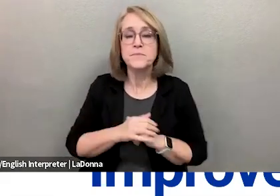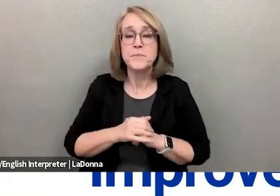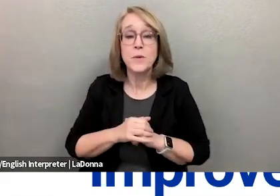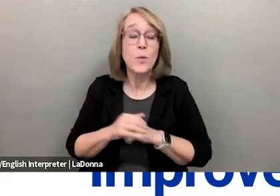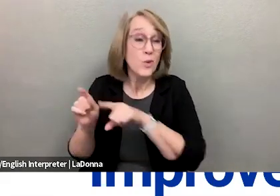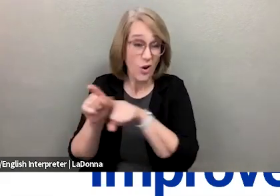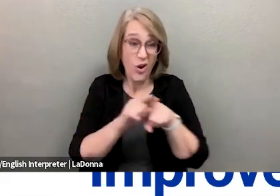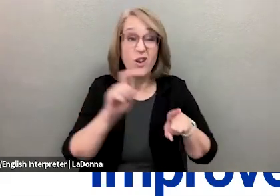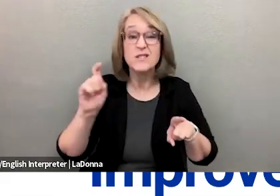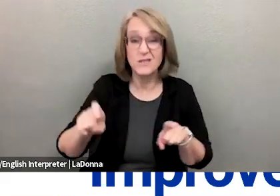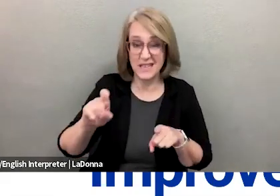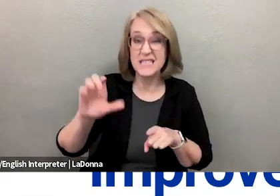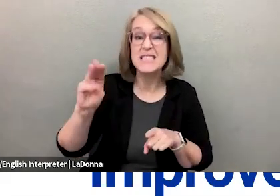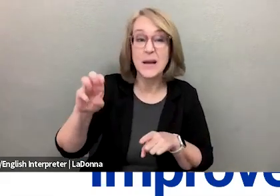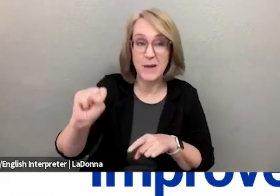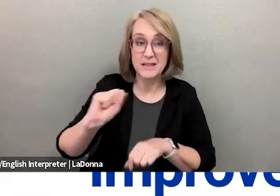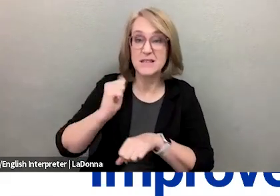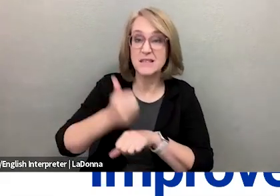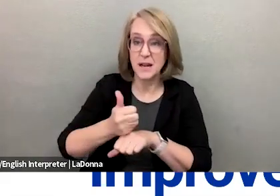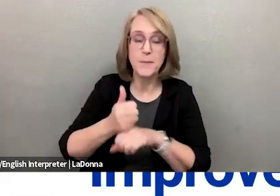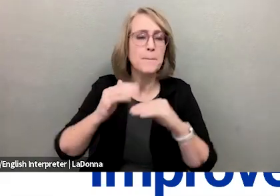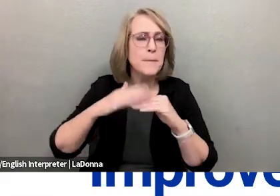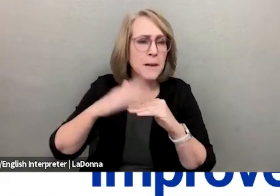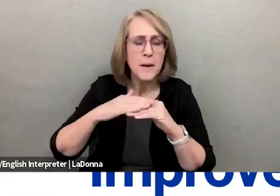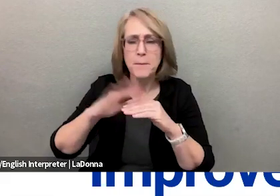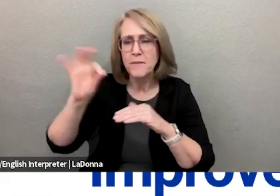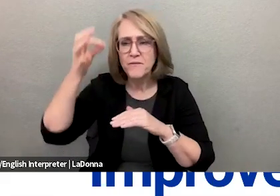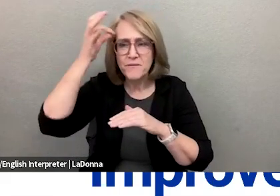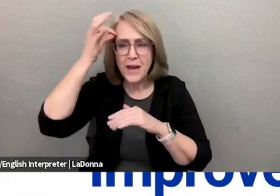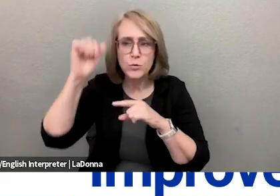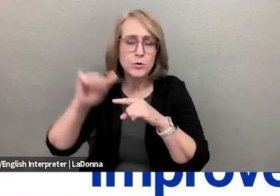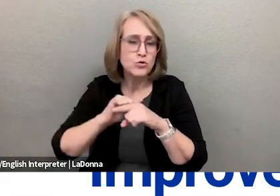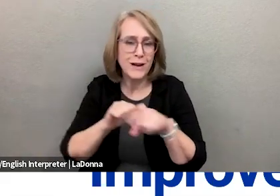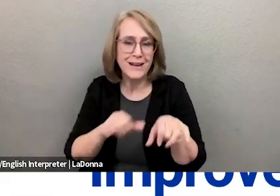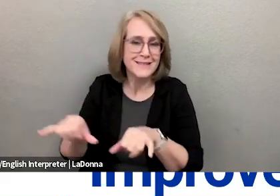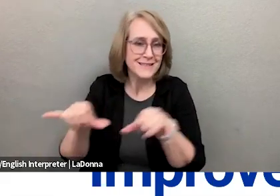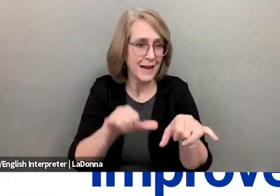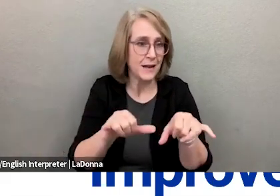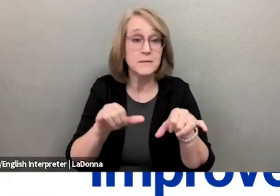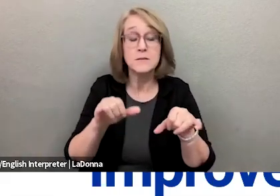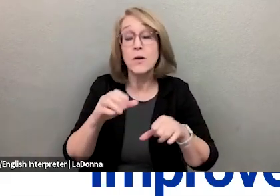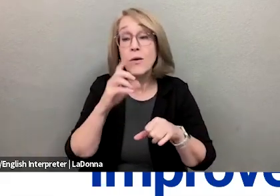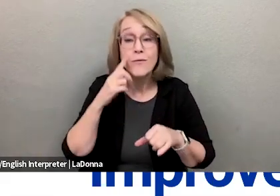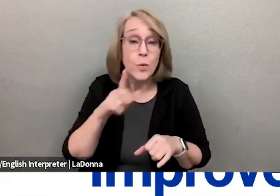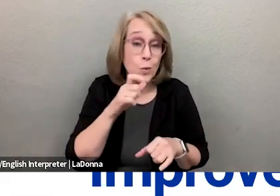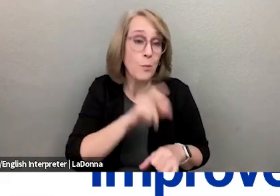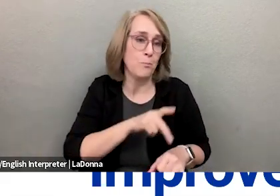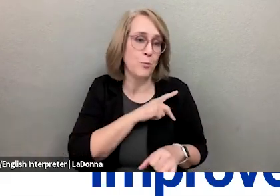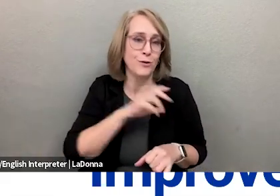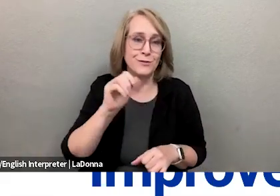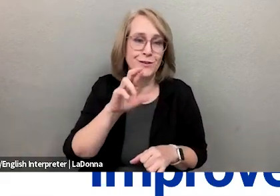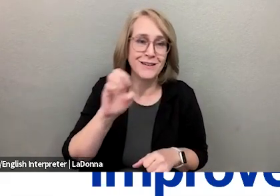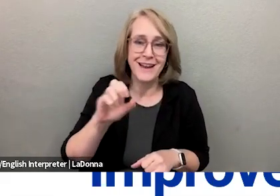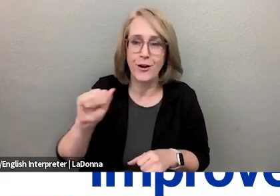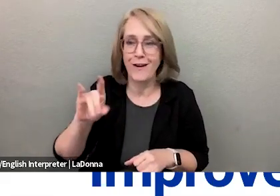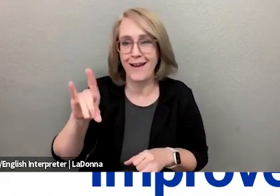standards for personal care aides, similar to what we see for home health aides and for nursing assistants. Next slide, please.